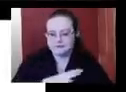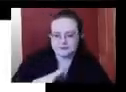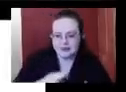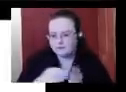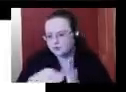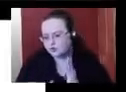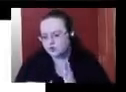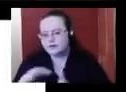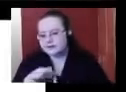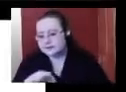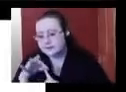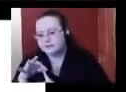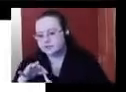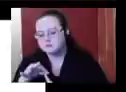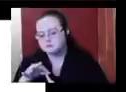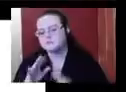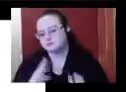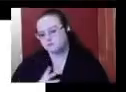students.